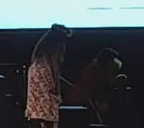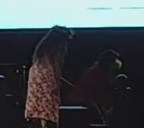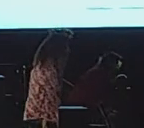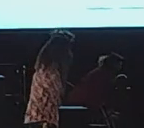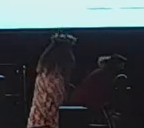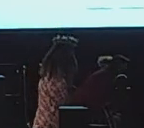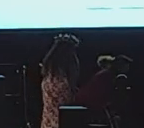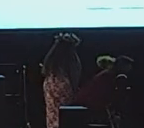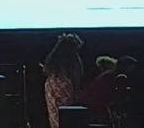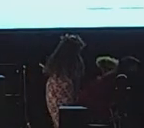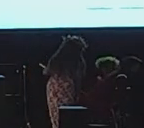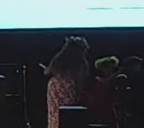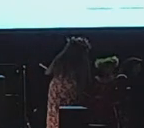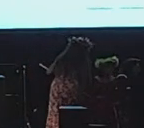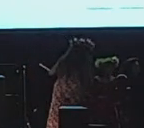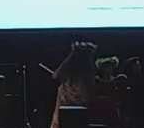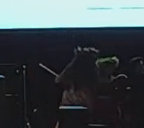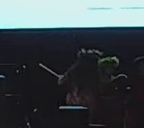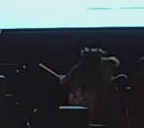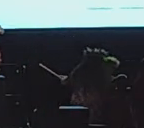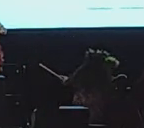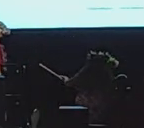Hope is